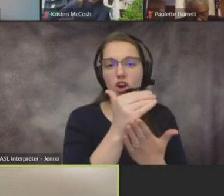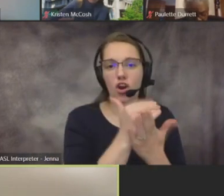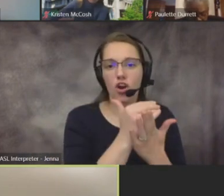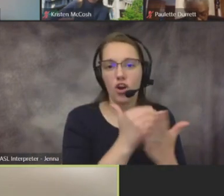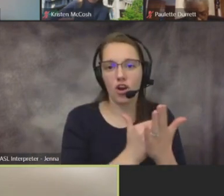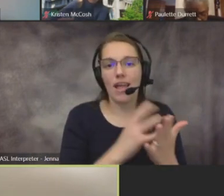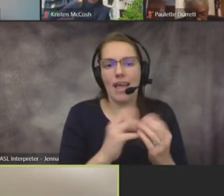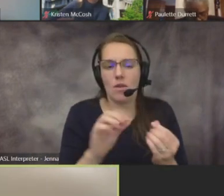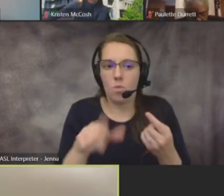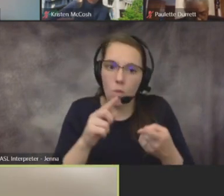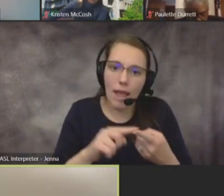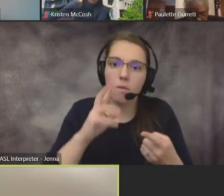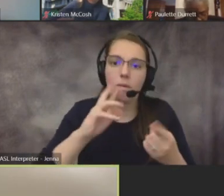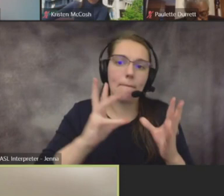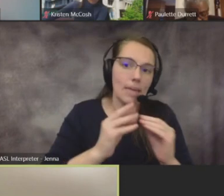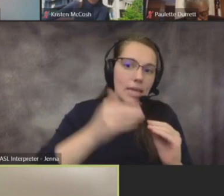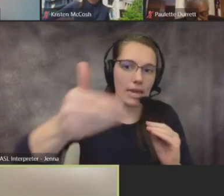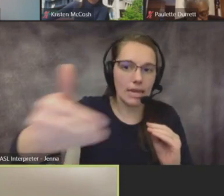meetings.